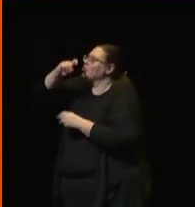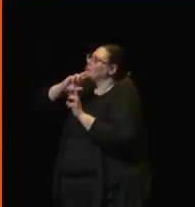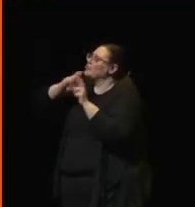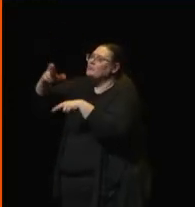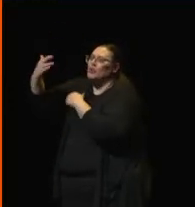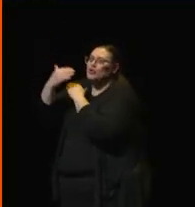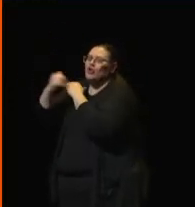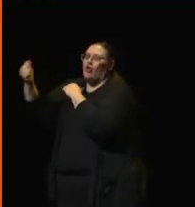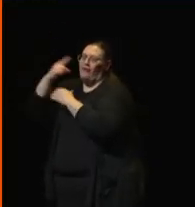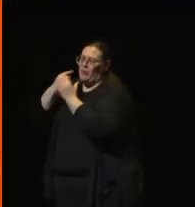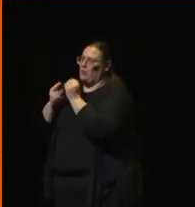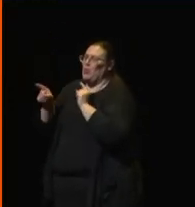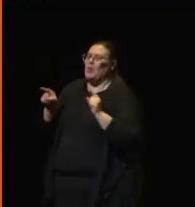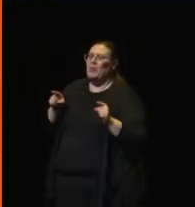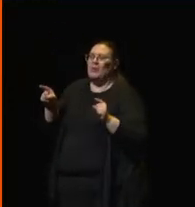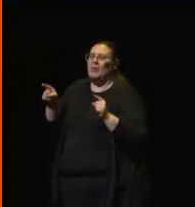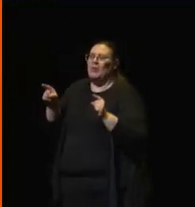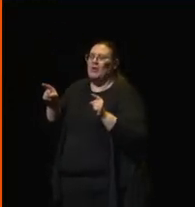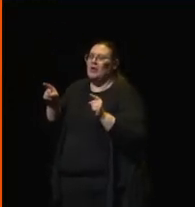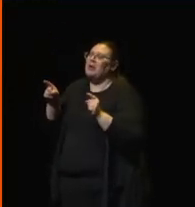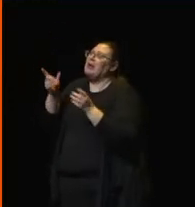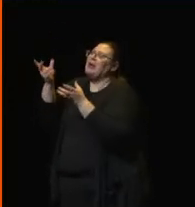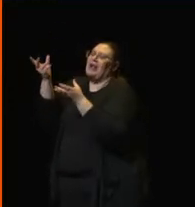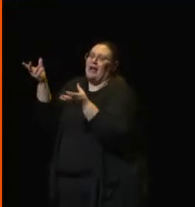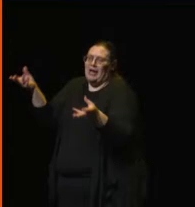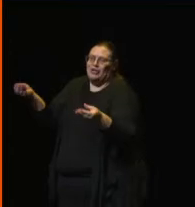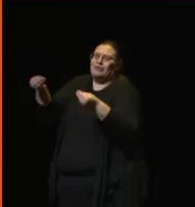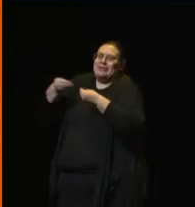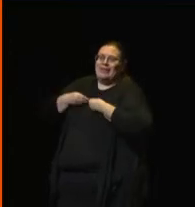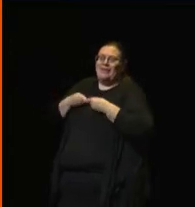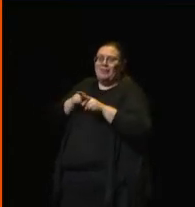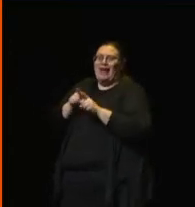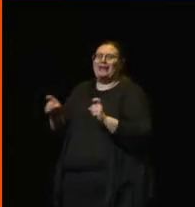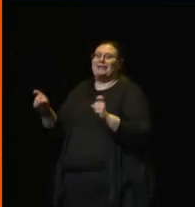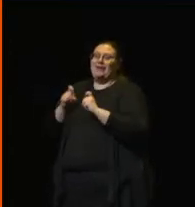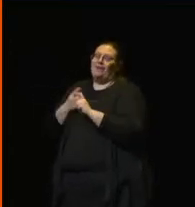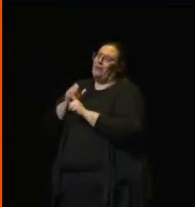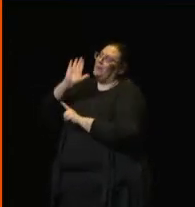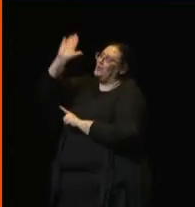both and to receive them both as gifts from your hand.